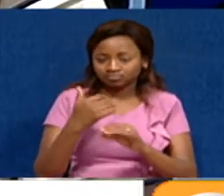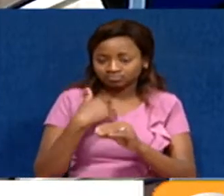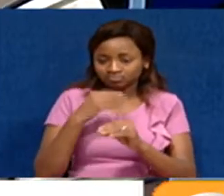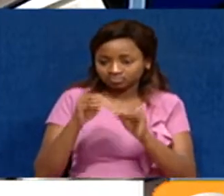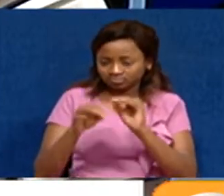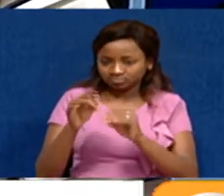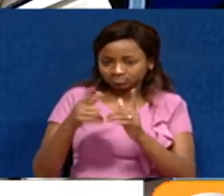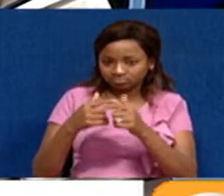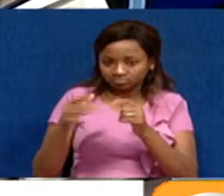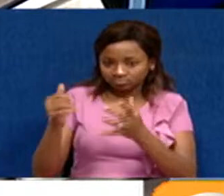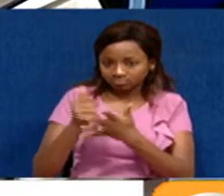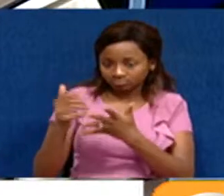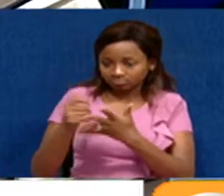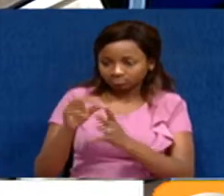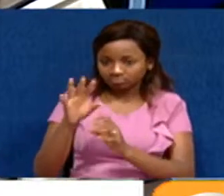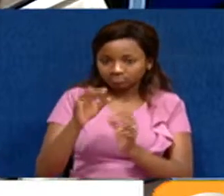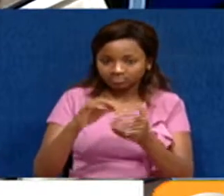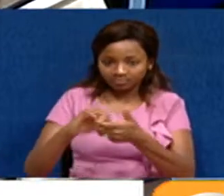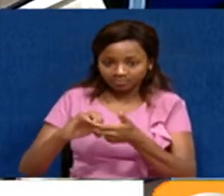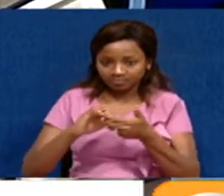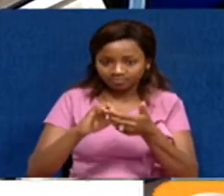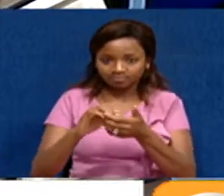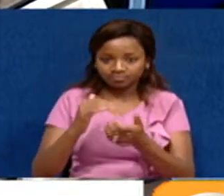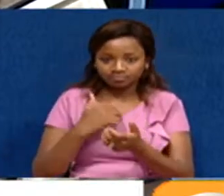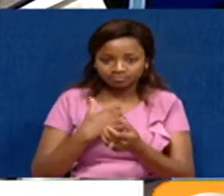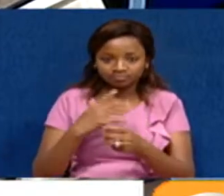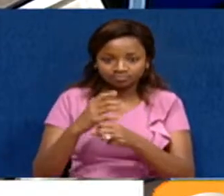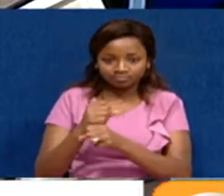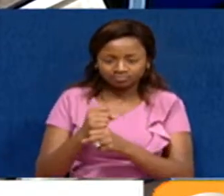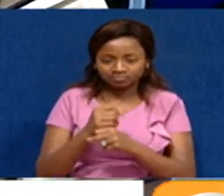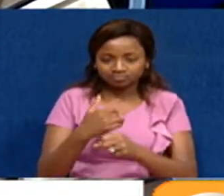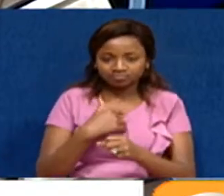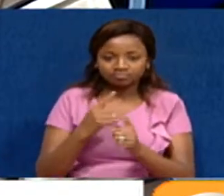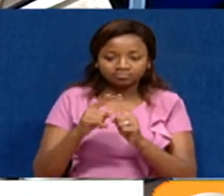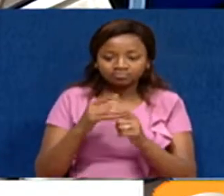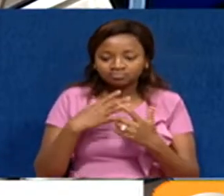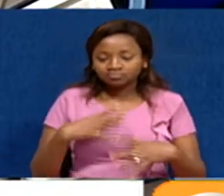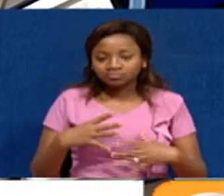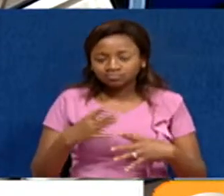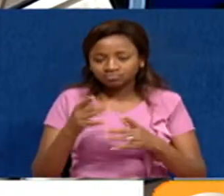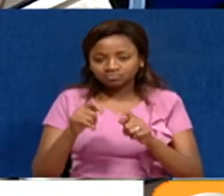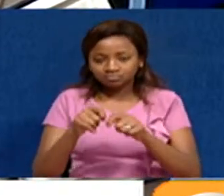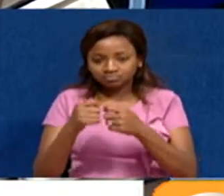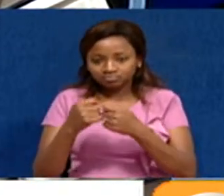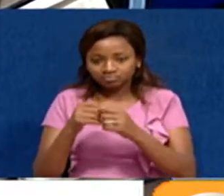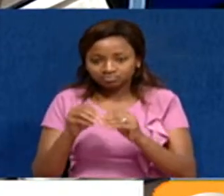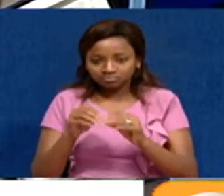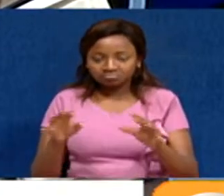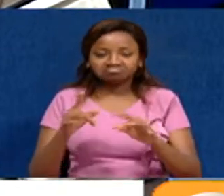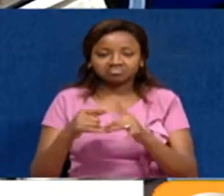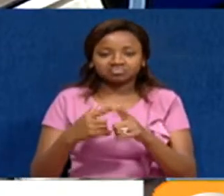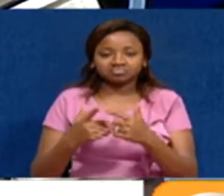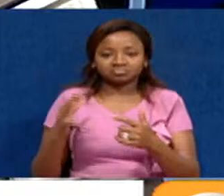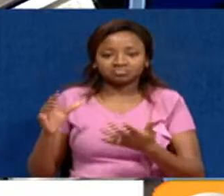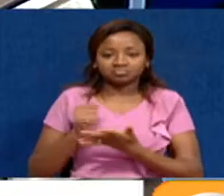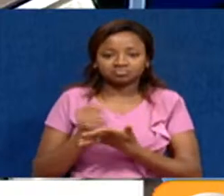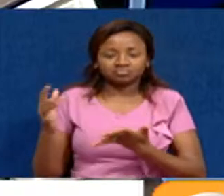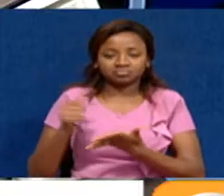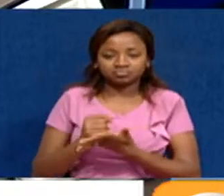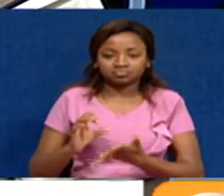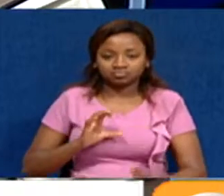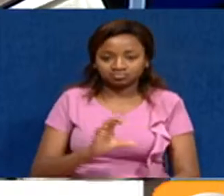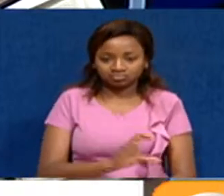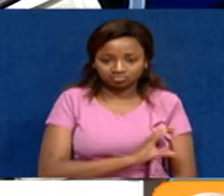which impact on the players and even the clubs. So, and it's the